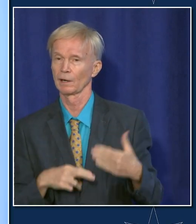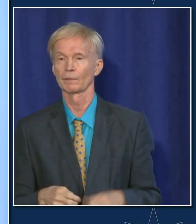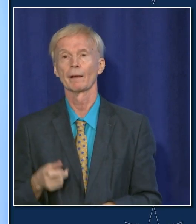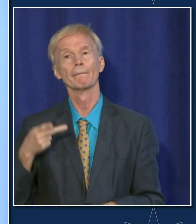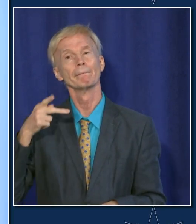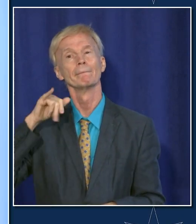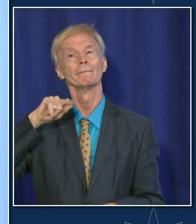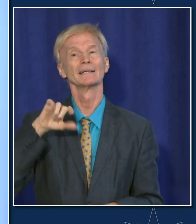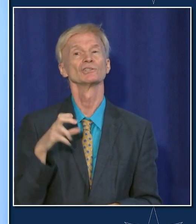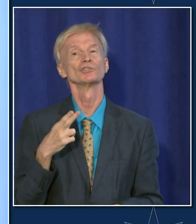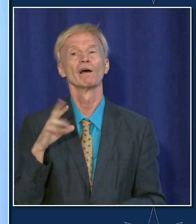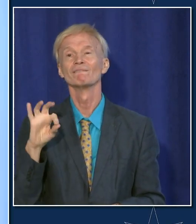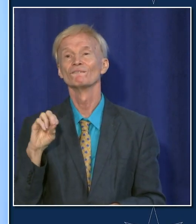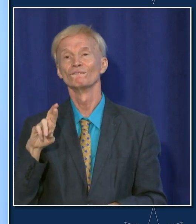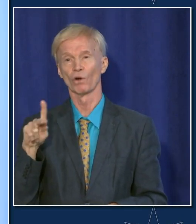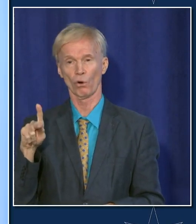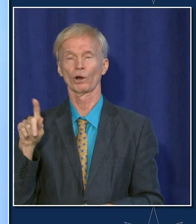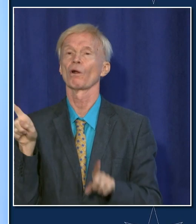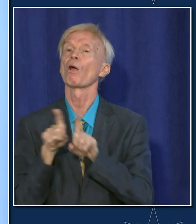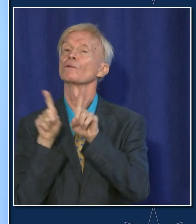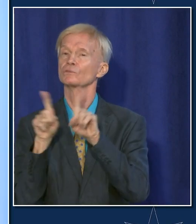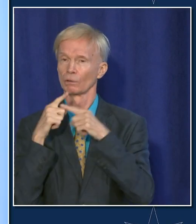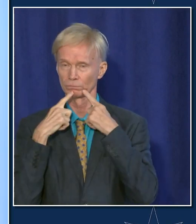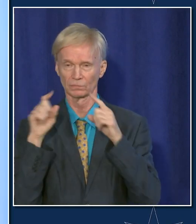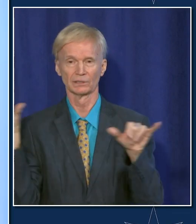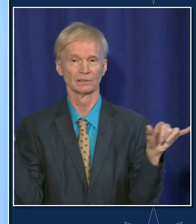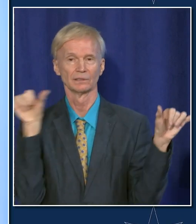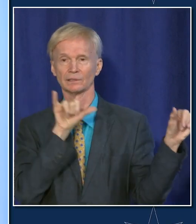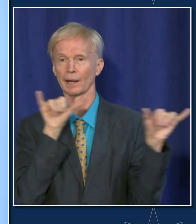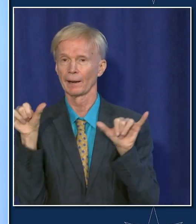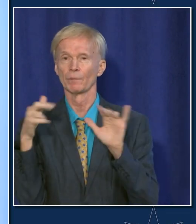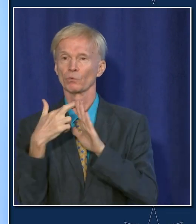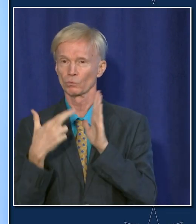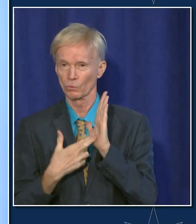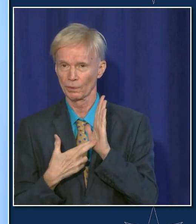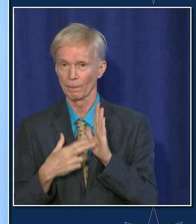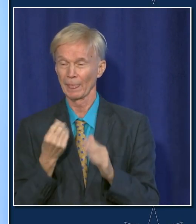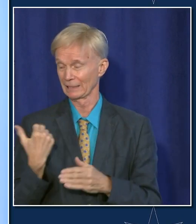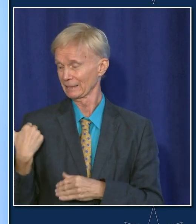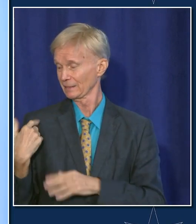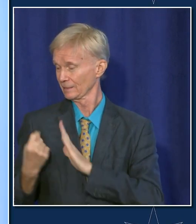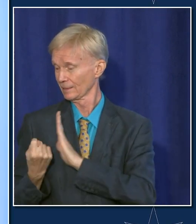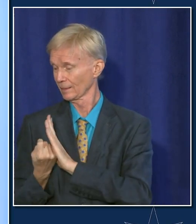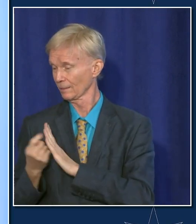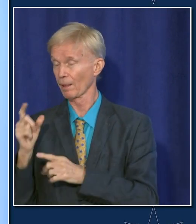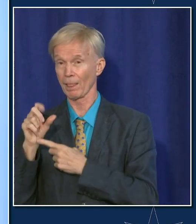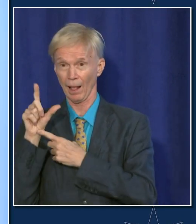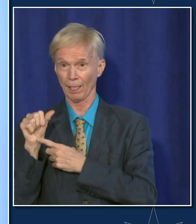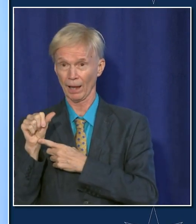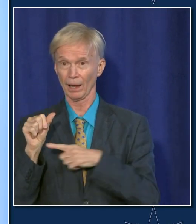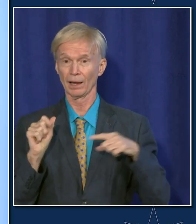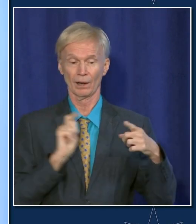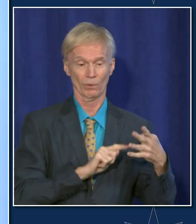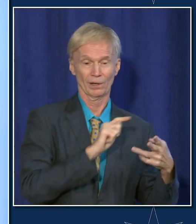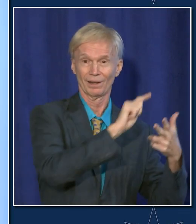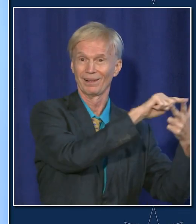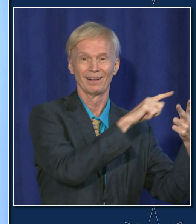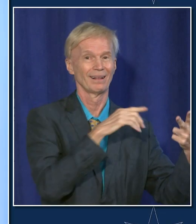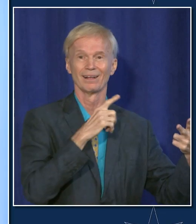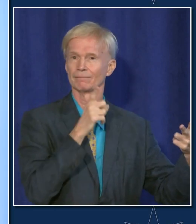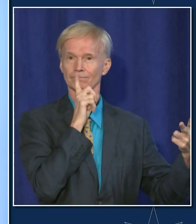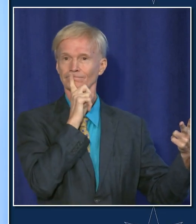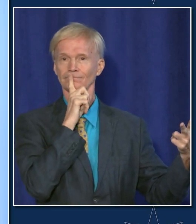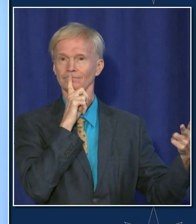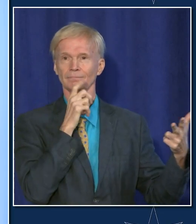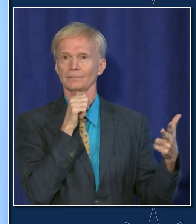that's going to be here in Chicago, announcing the same. And I'll tell you, at the time that we were hosting Lala, these events were not planning to have any